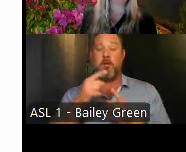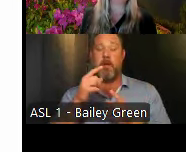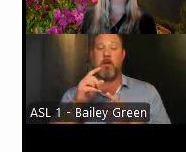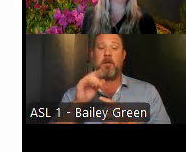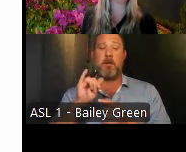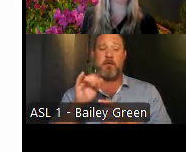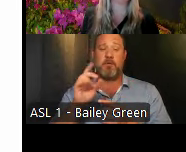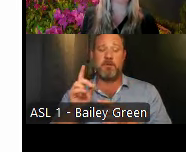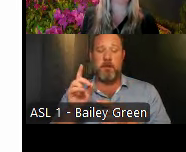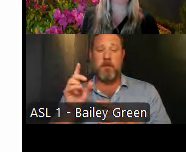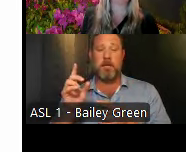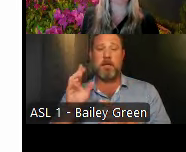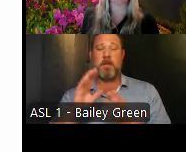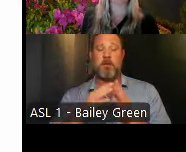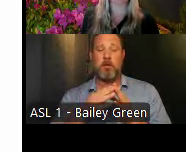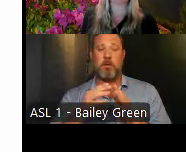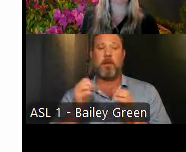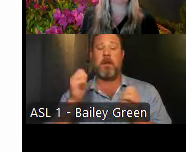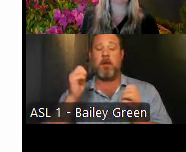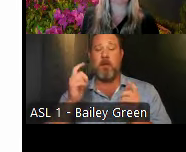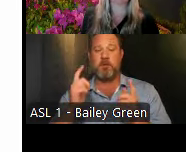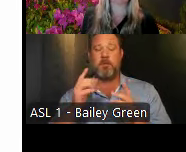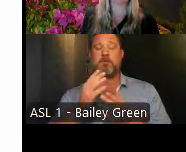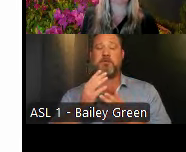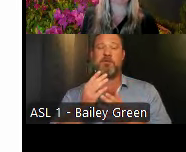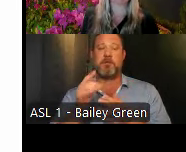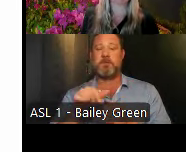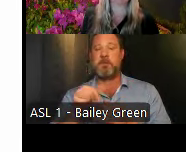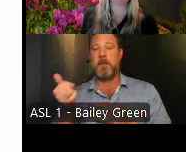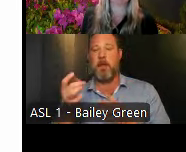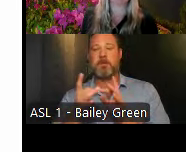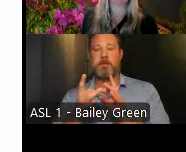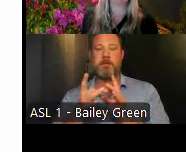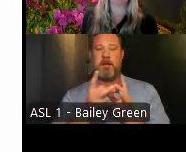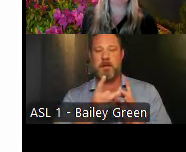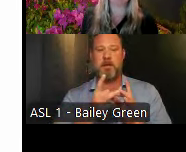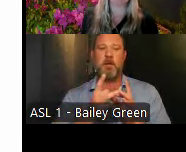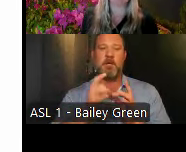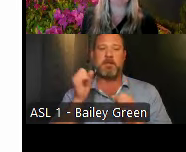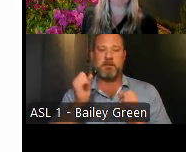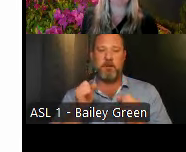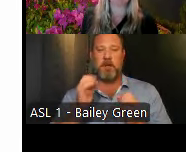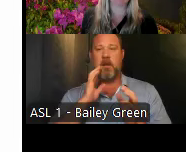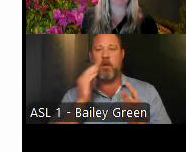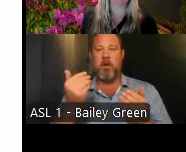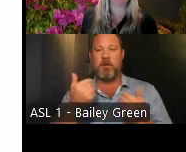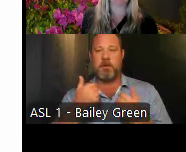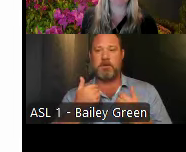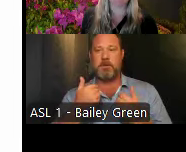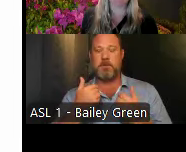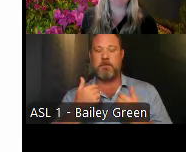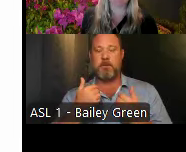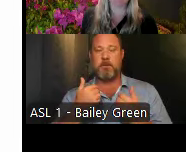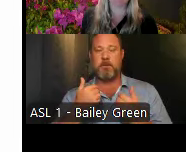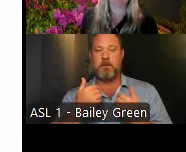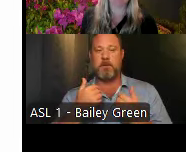community and Alzheimer's, there is something else that's connected, and that's schizophrenia and autism. One has,